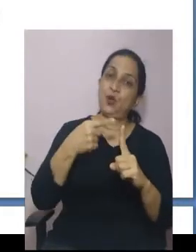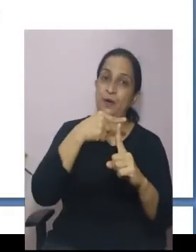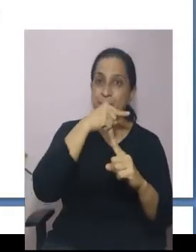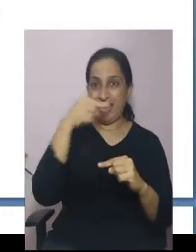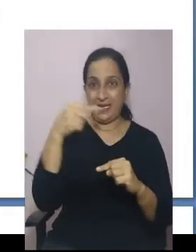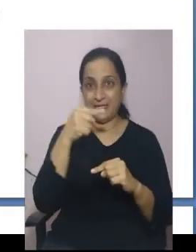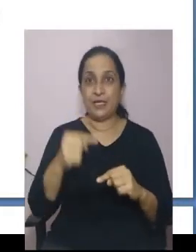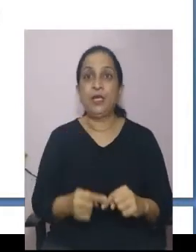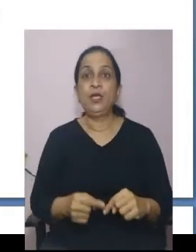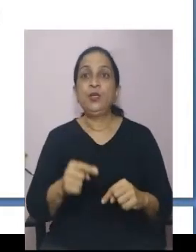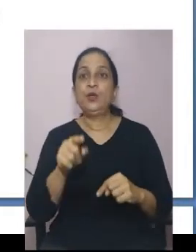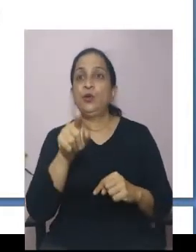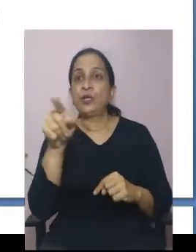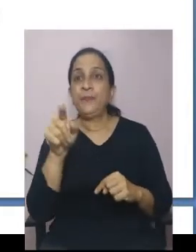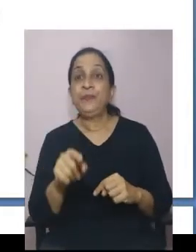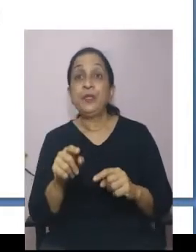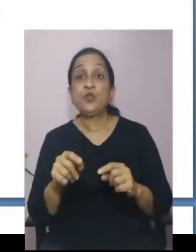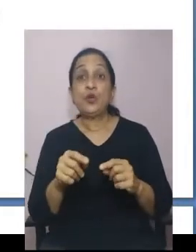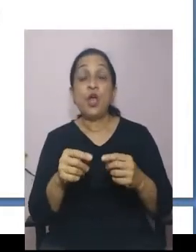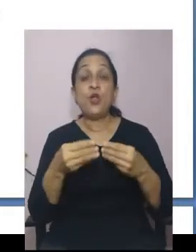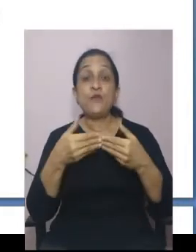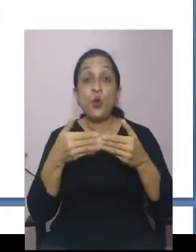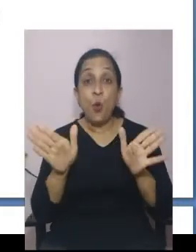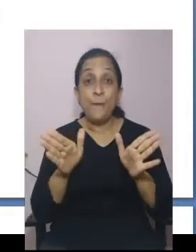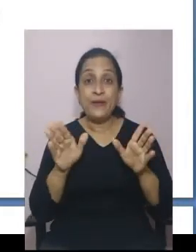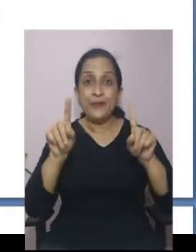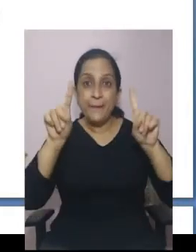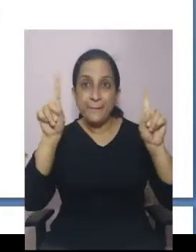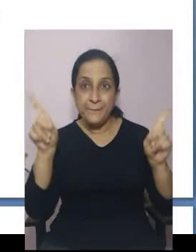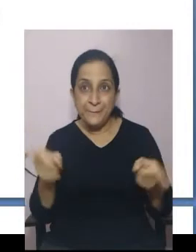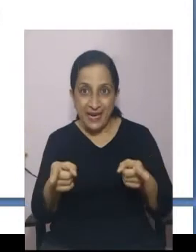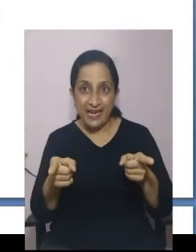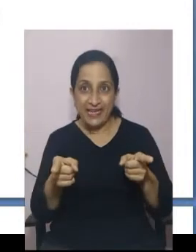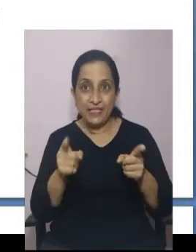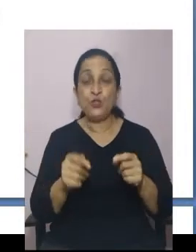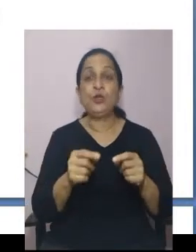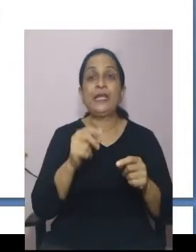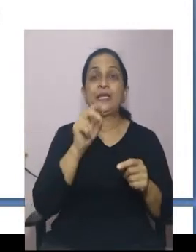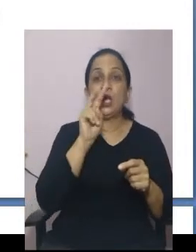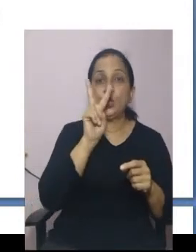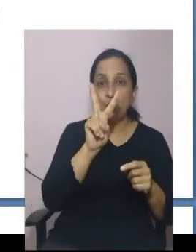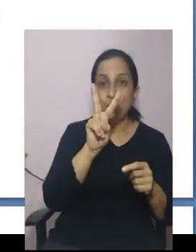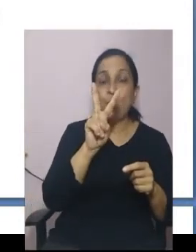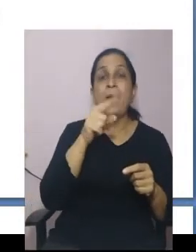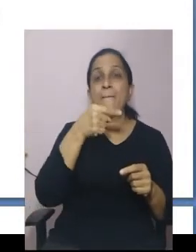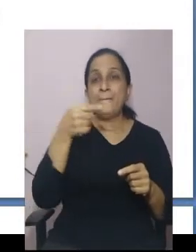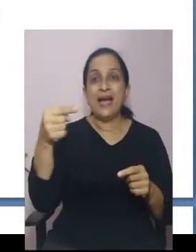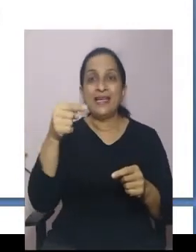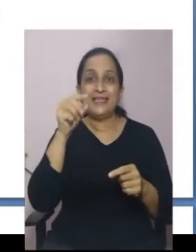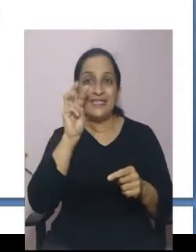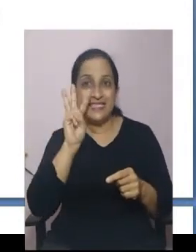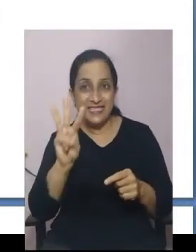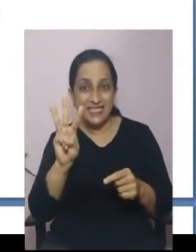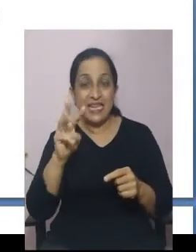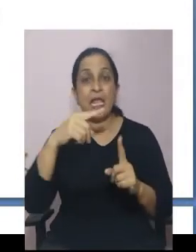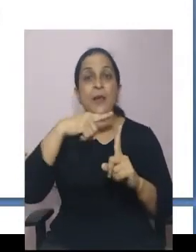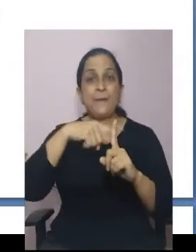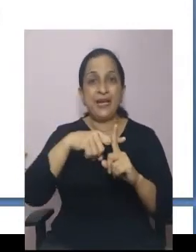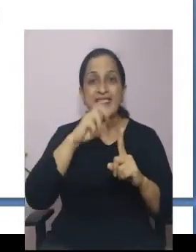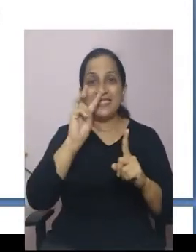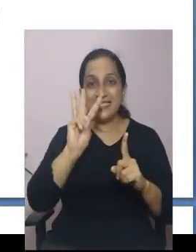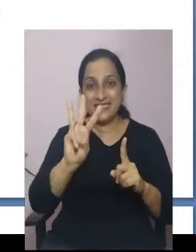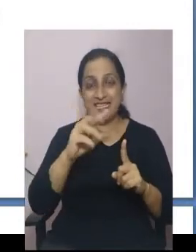plus 3 root 5 minus 3 minus 3 root 5. So when you open the bracket, it will be